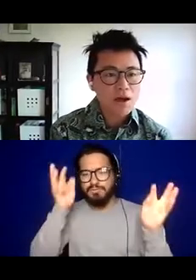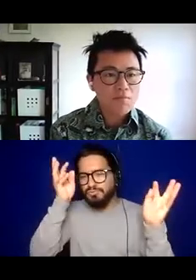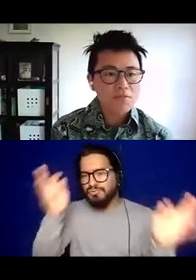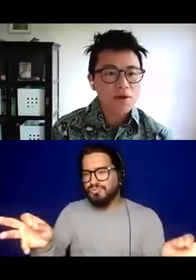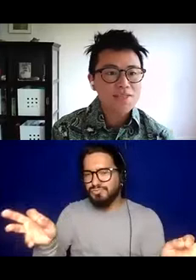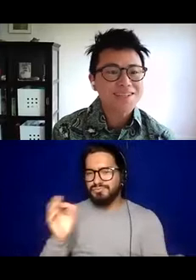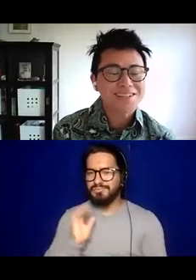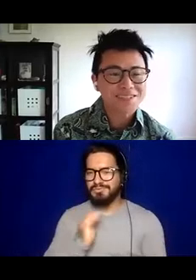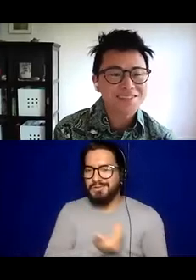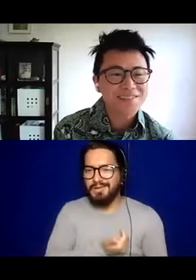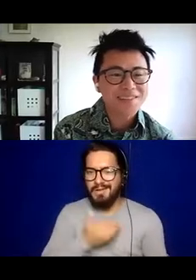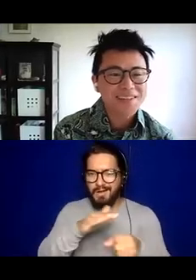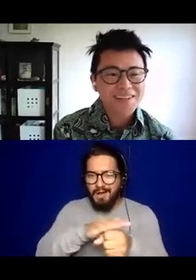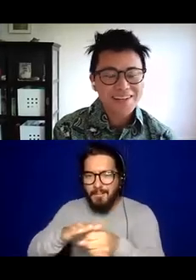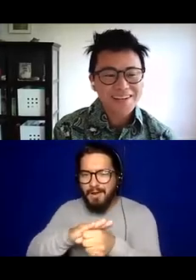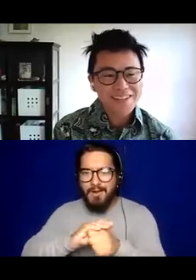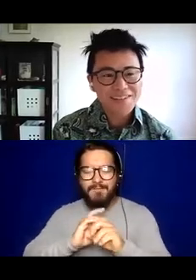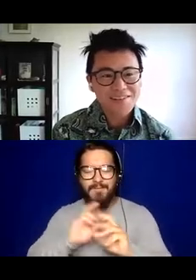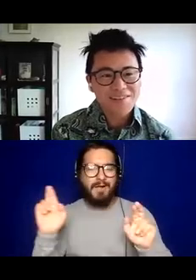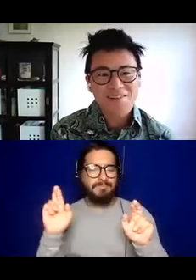safer for us, in addition to